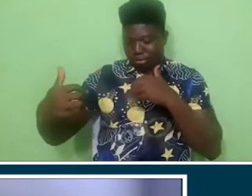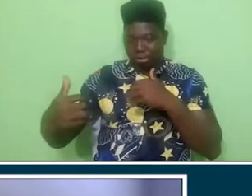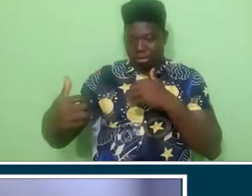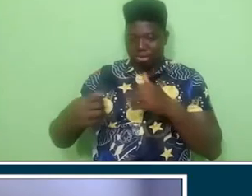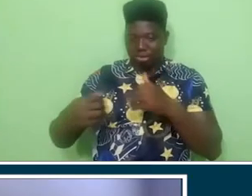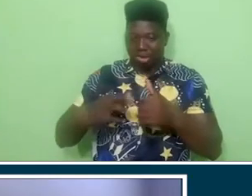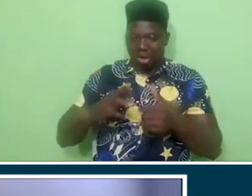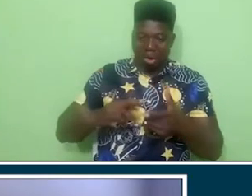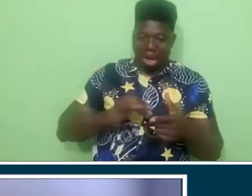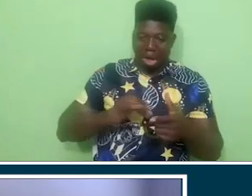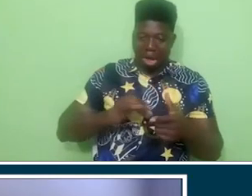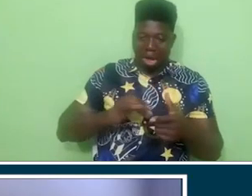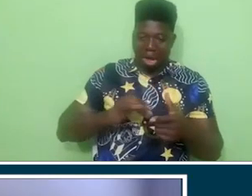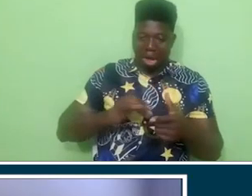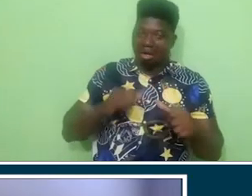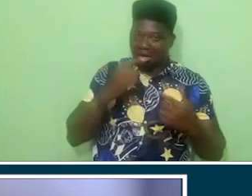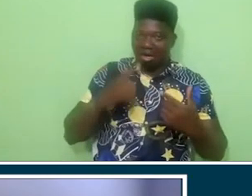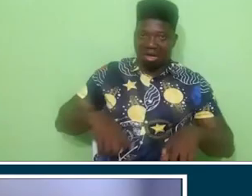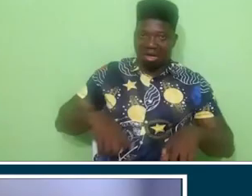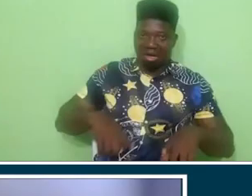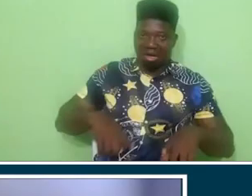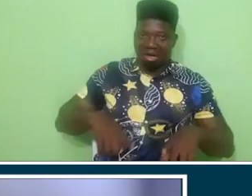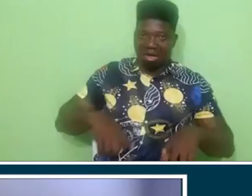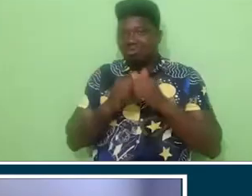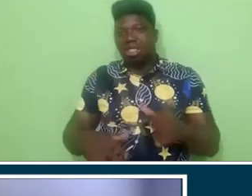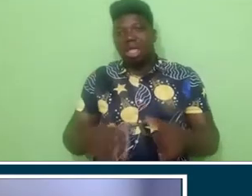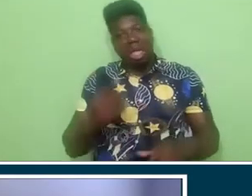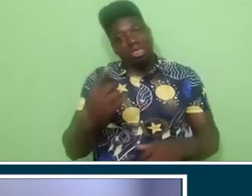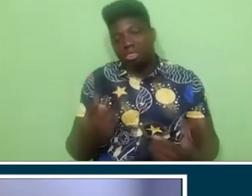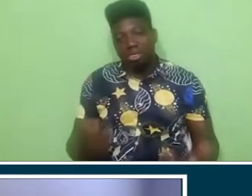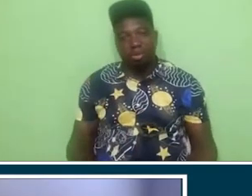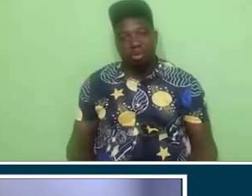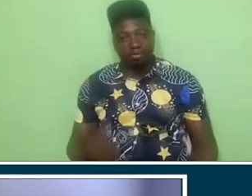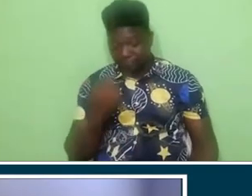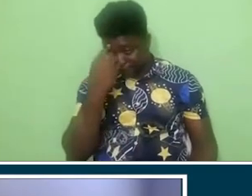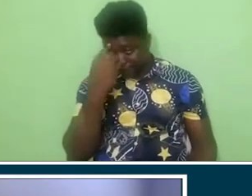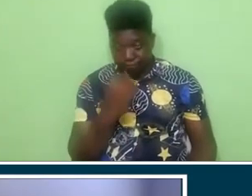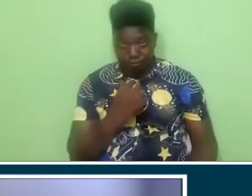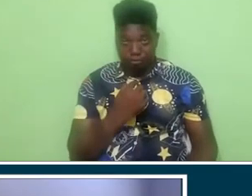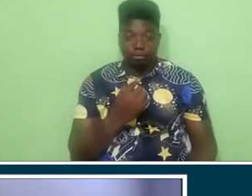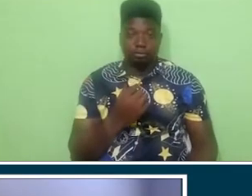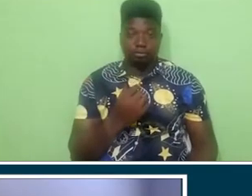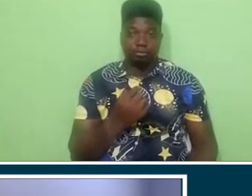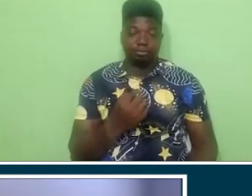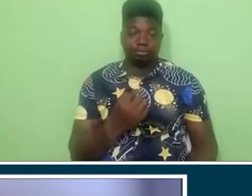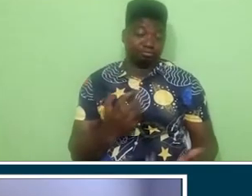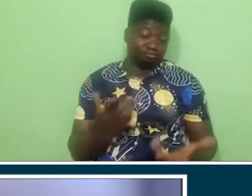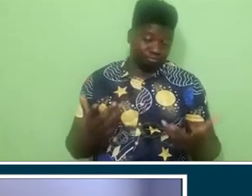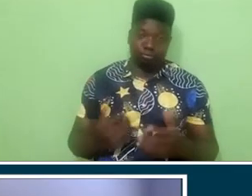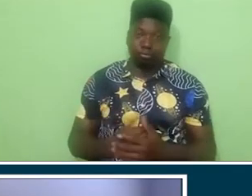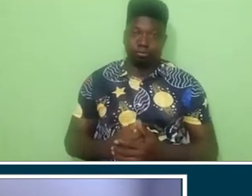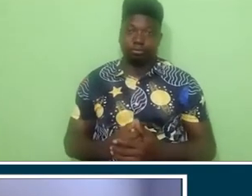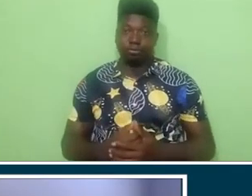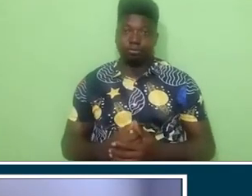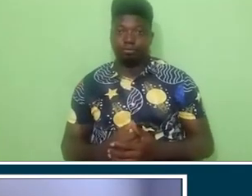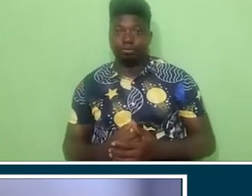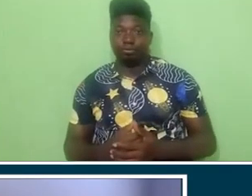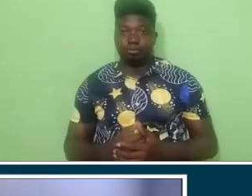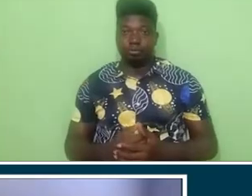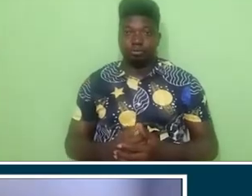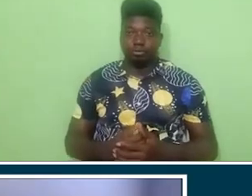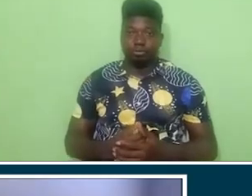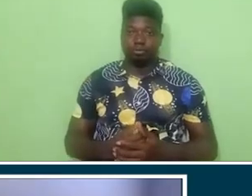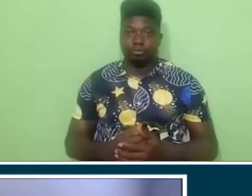that compounds, in that truth for me compounds in ways that are not always comfortable, but they